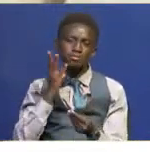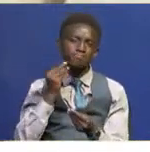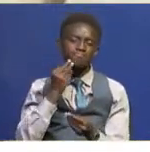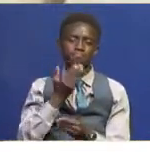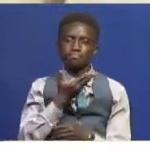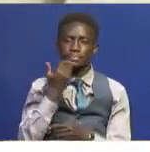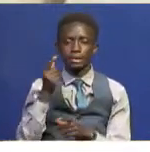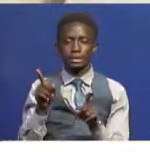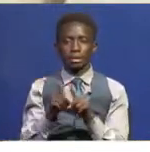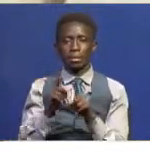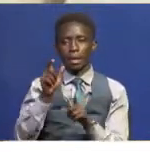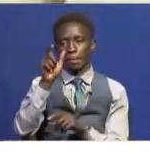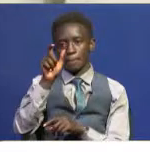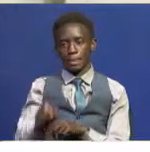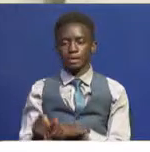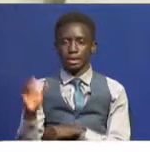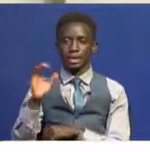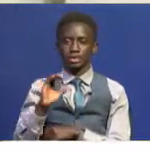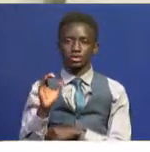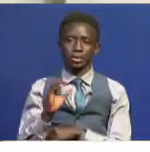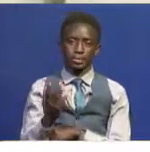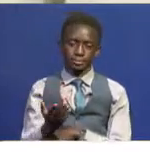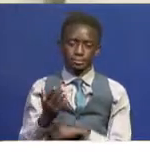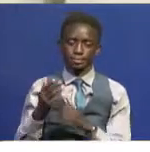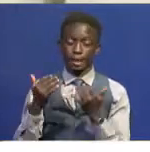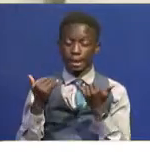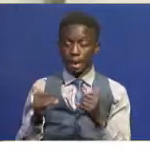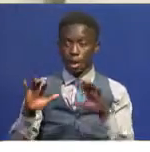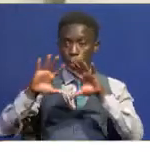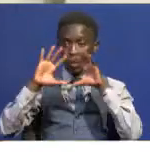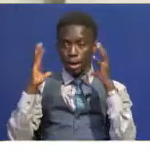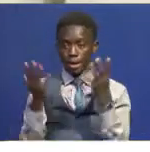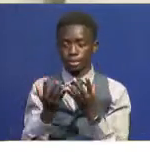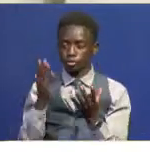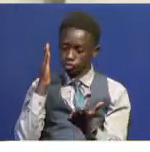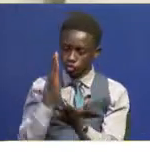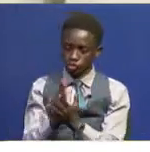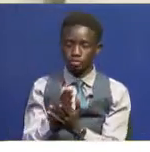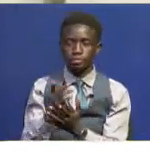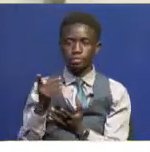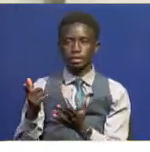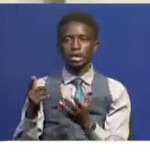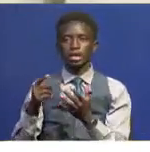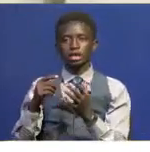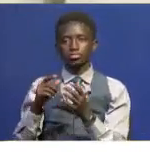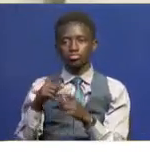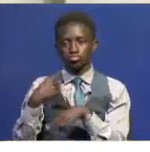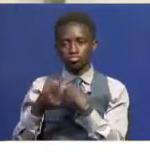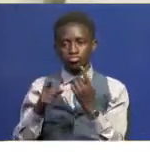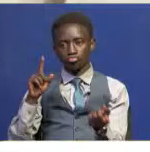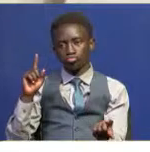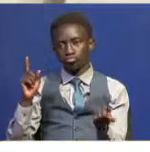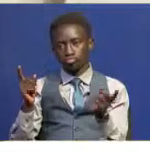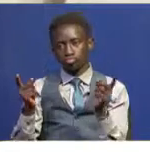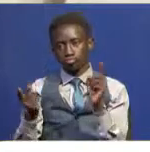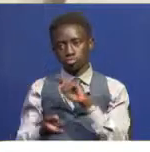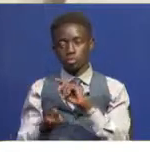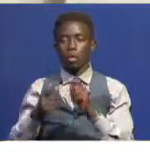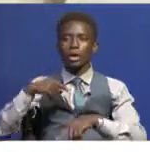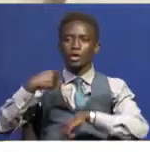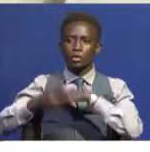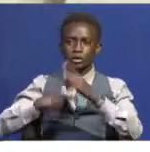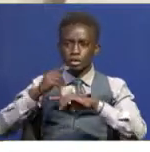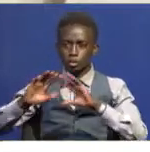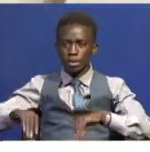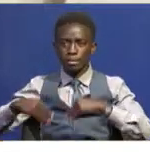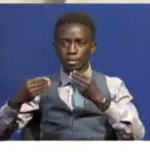we continue on with life. So this world is really, really evolving, and we'd also do our best to be able to give the best experience to